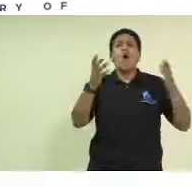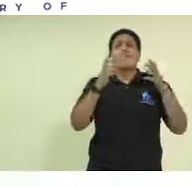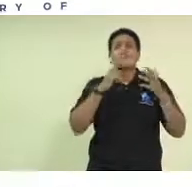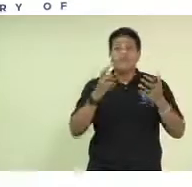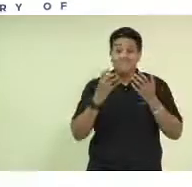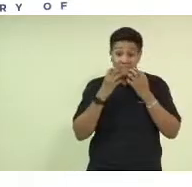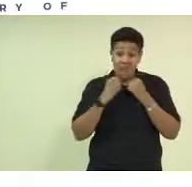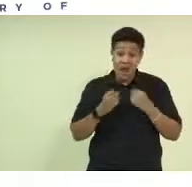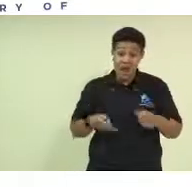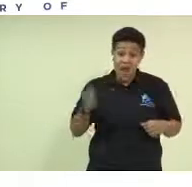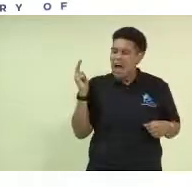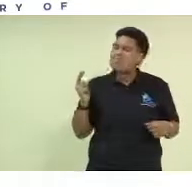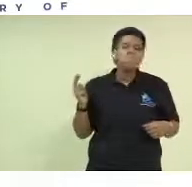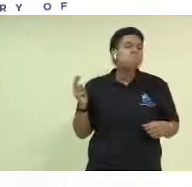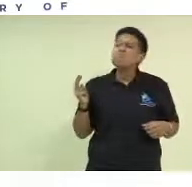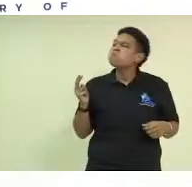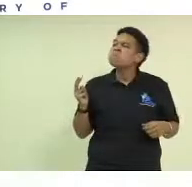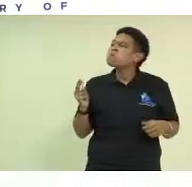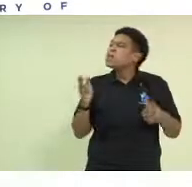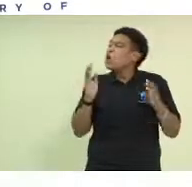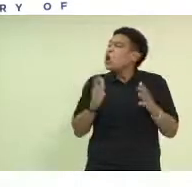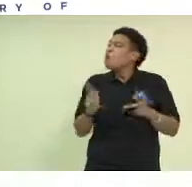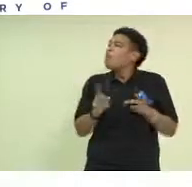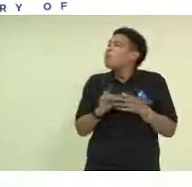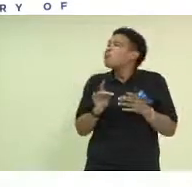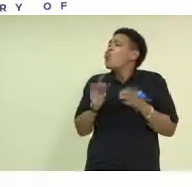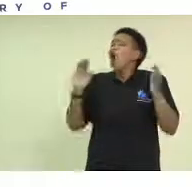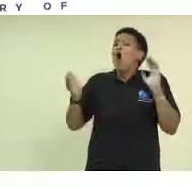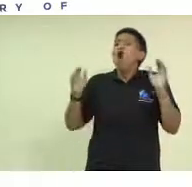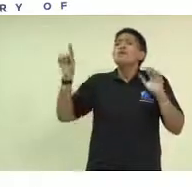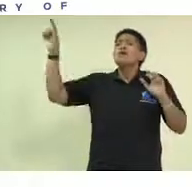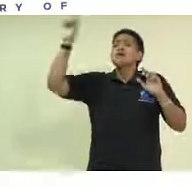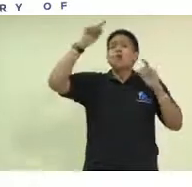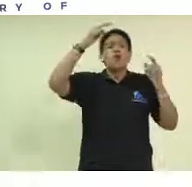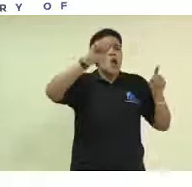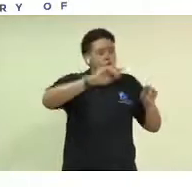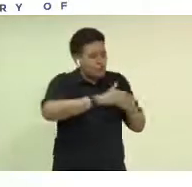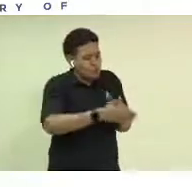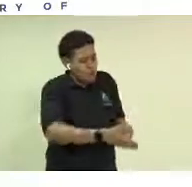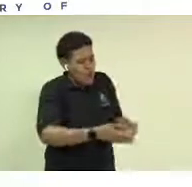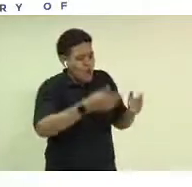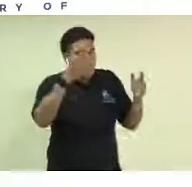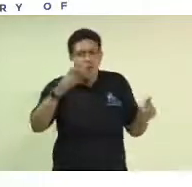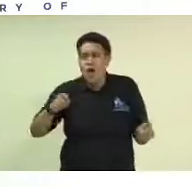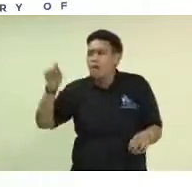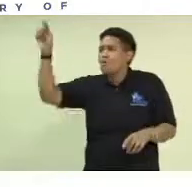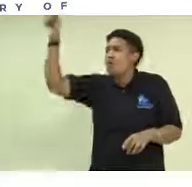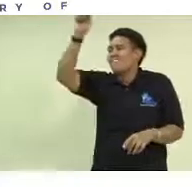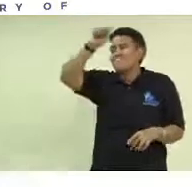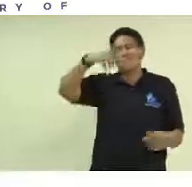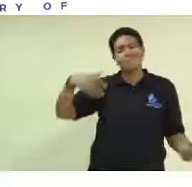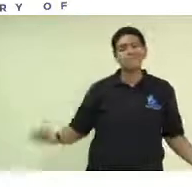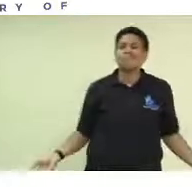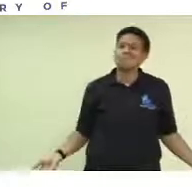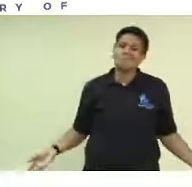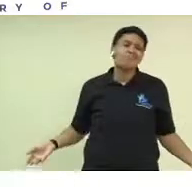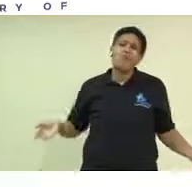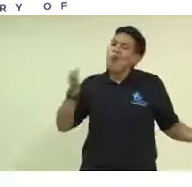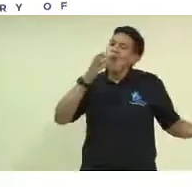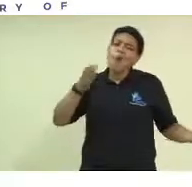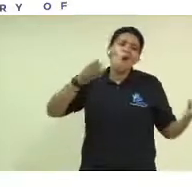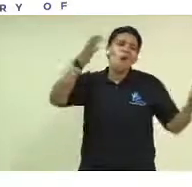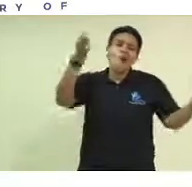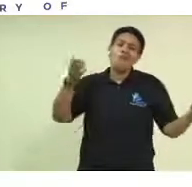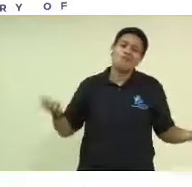frankly speaking, to the discourse and to the response to the threat that we face. I mean, for starters,